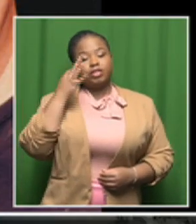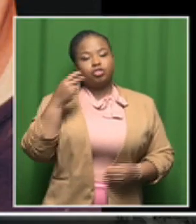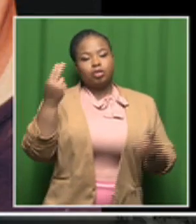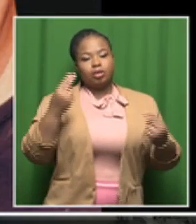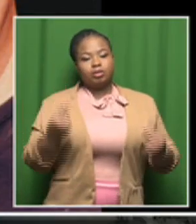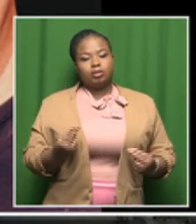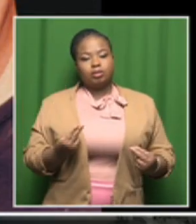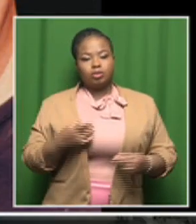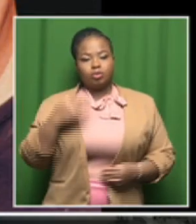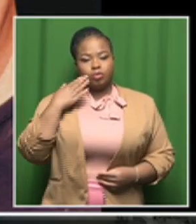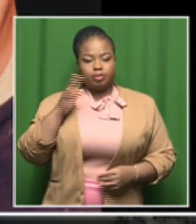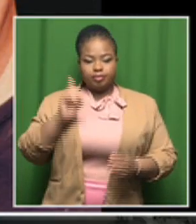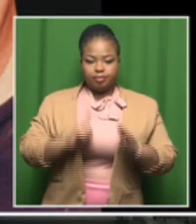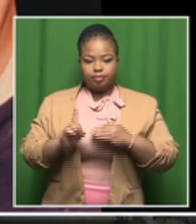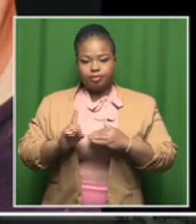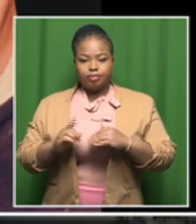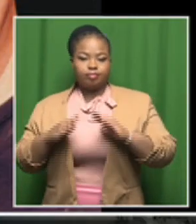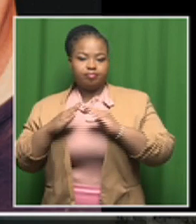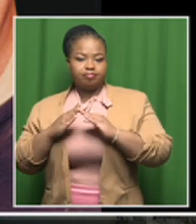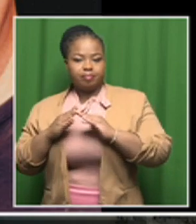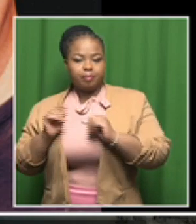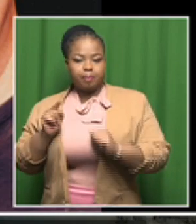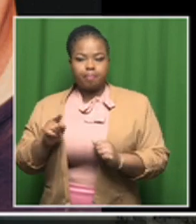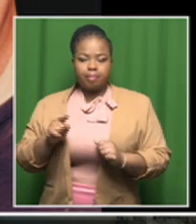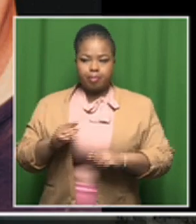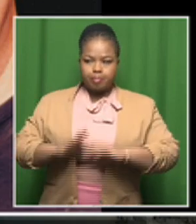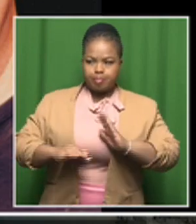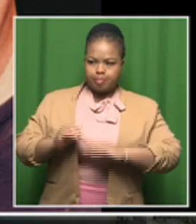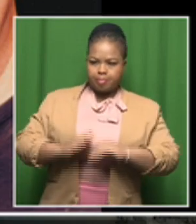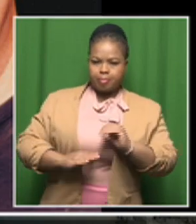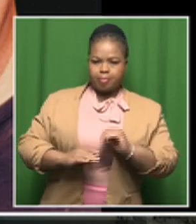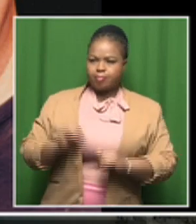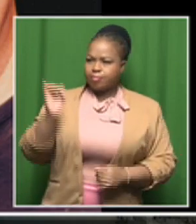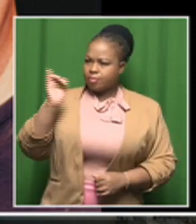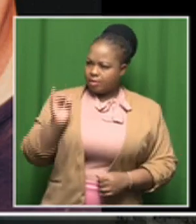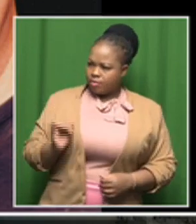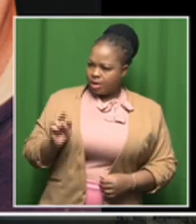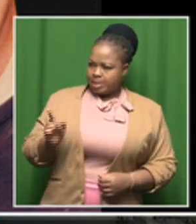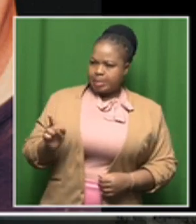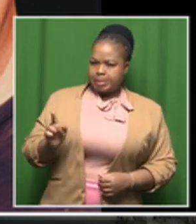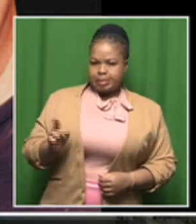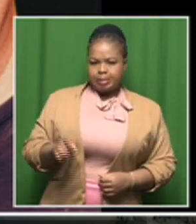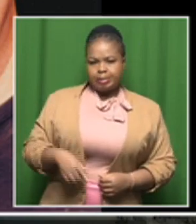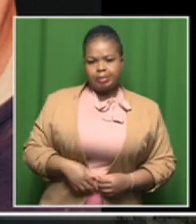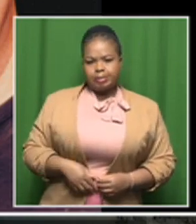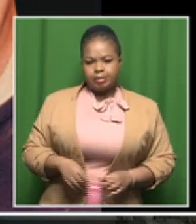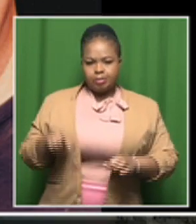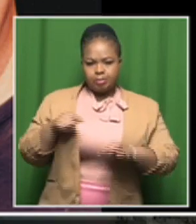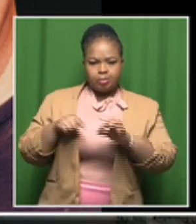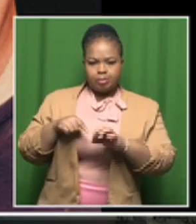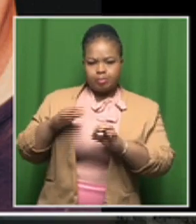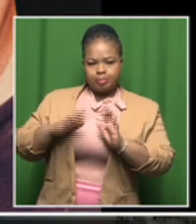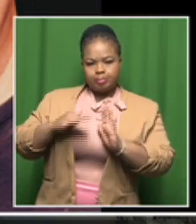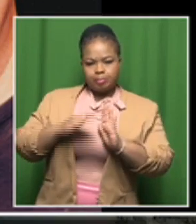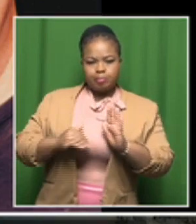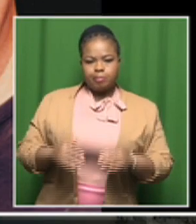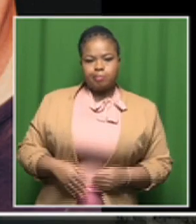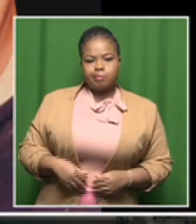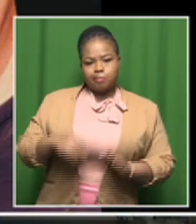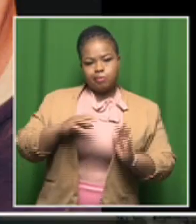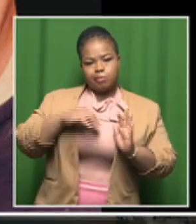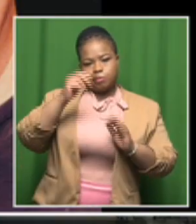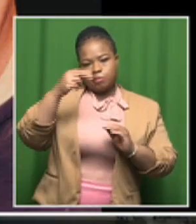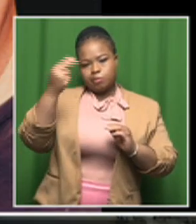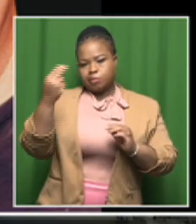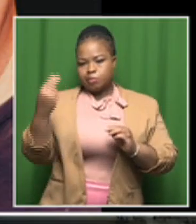when he goes to people's doors and he sees their buildings are cracking and there's a crack and hole in the paint, he takes his paintbrush